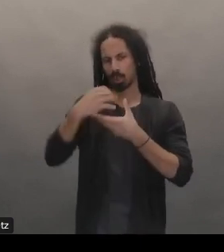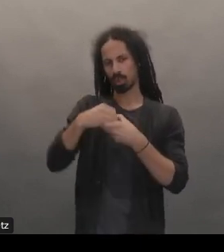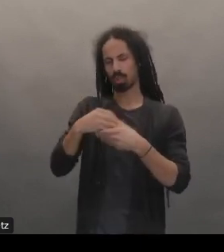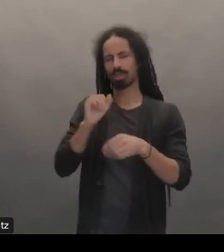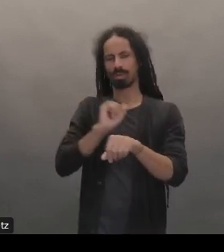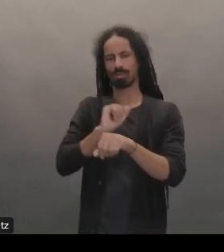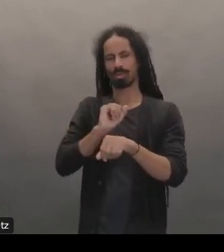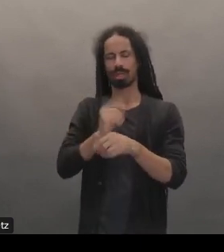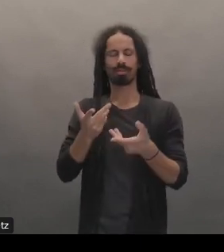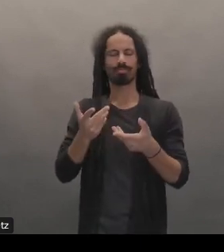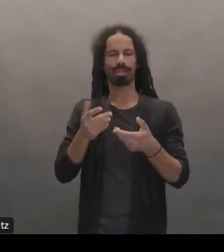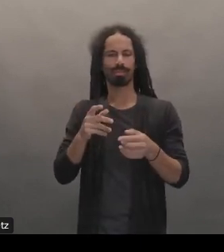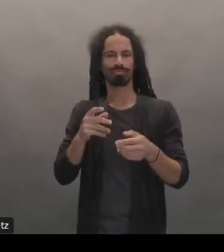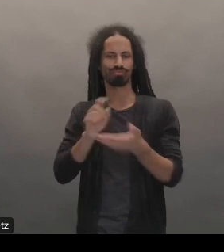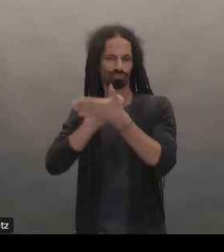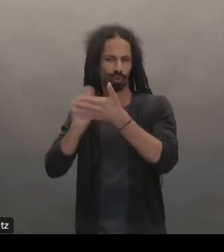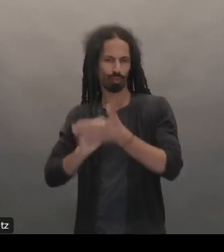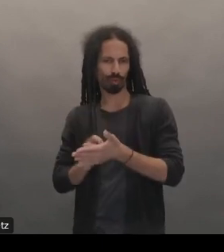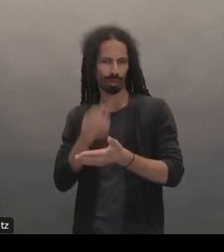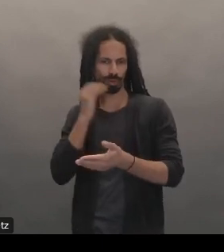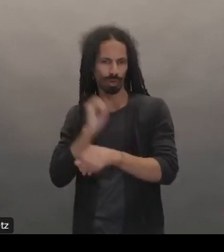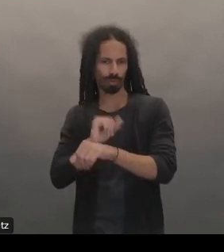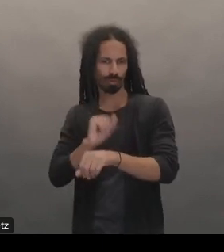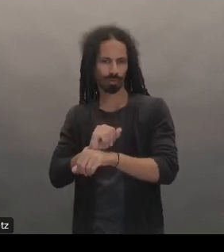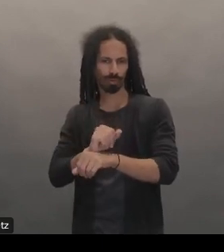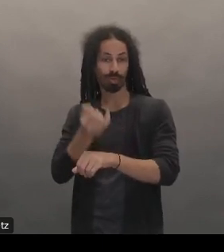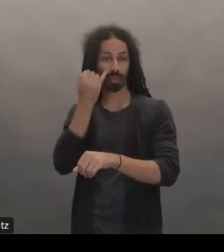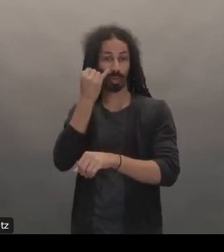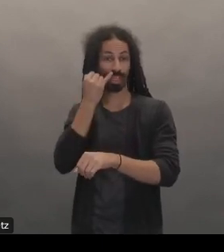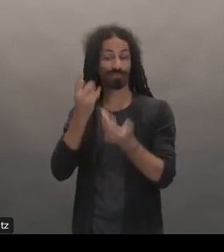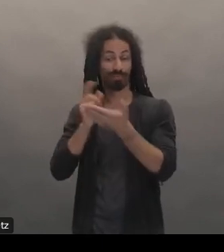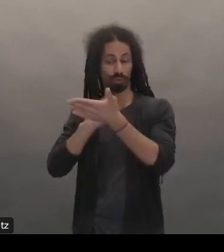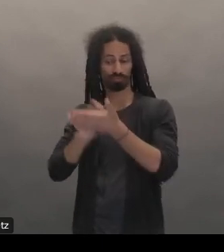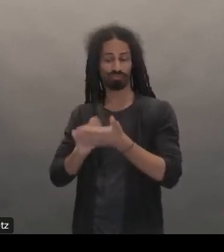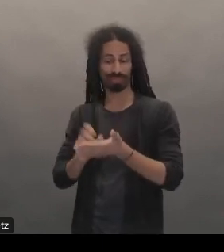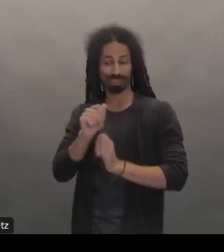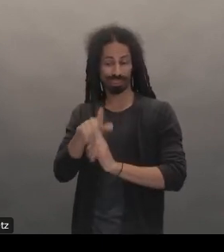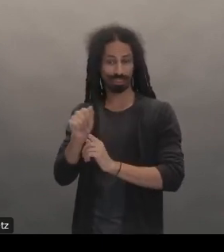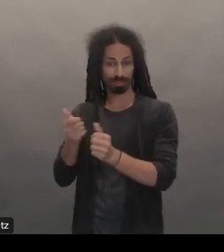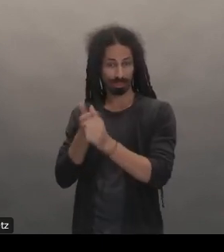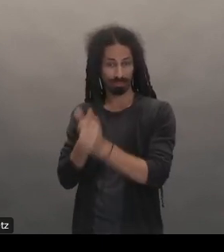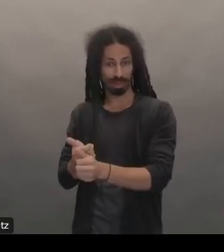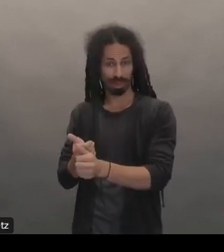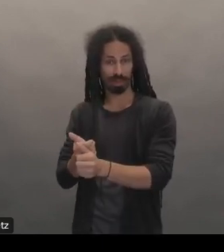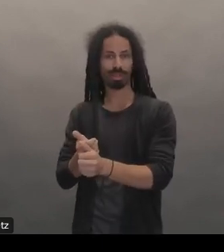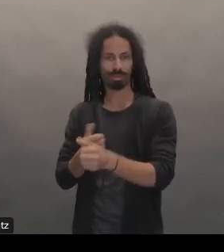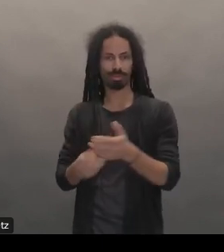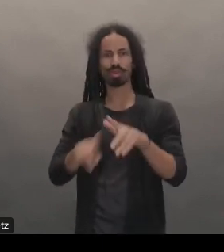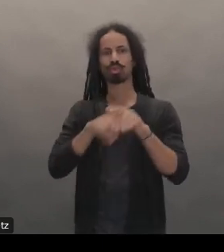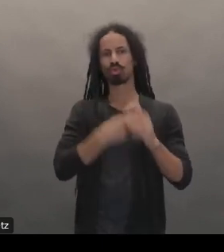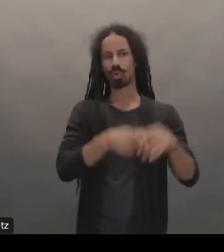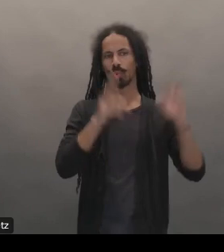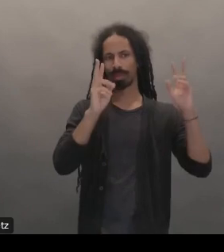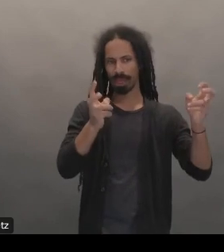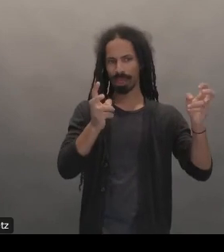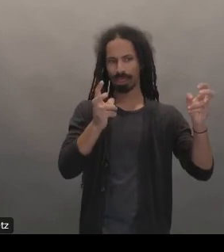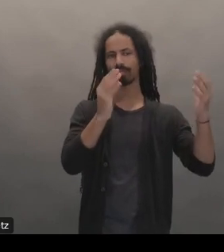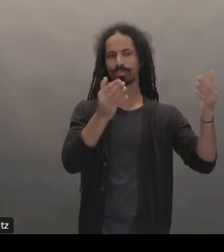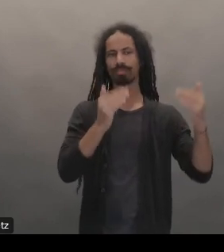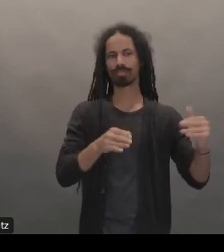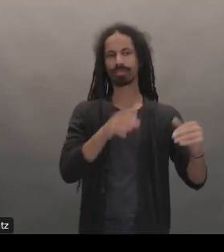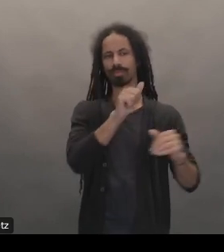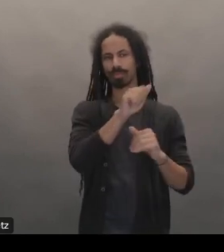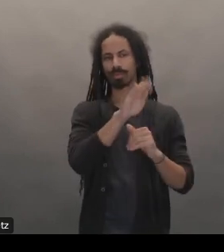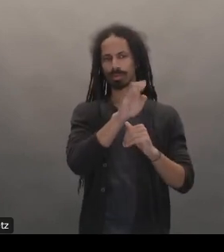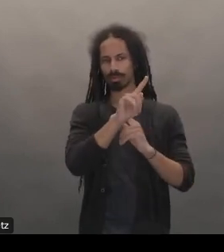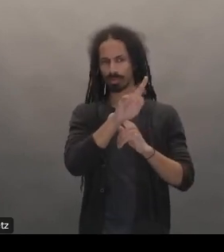have an APA style paper, it should start with a title page, then an abstract, then the text, that's like the body of the